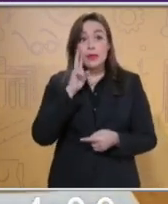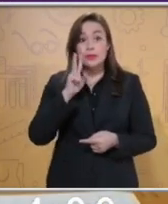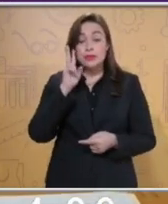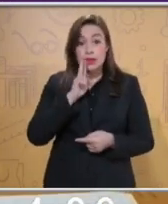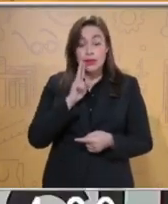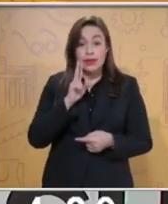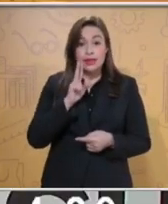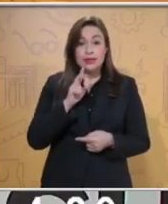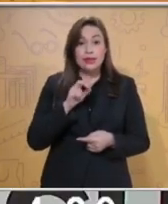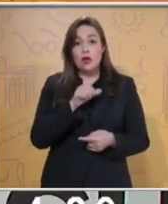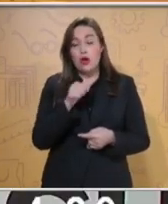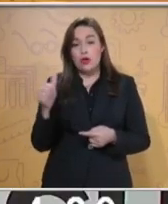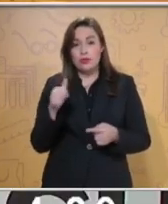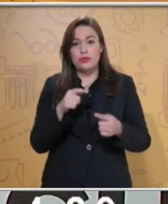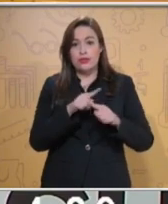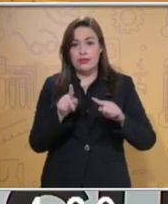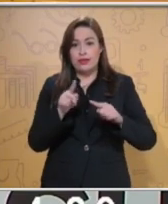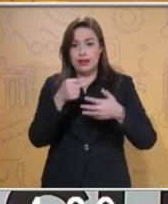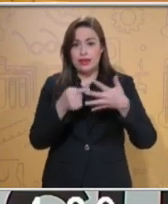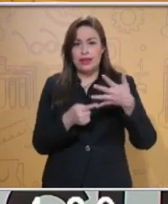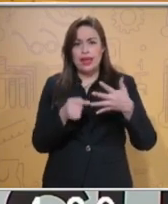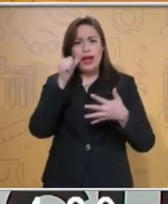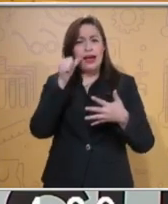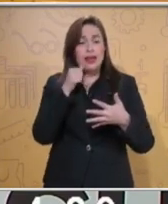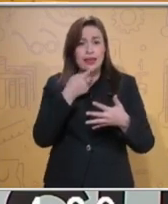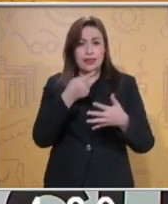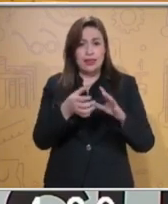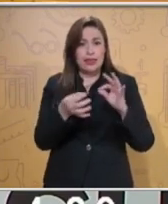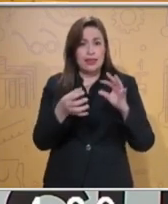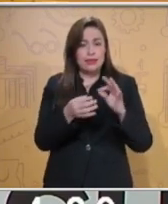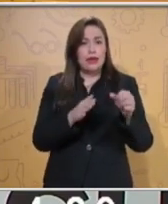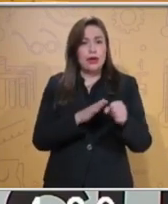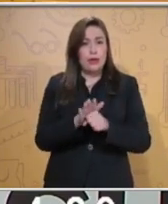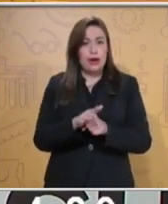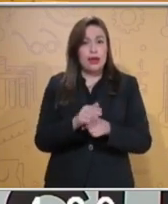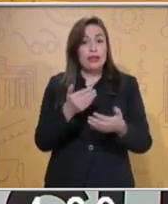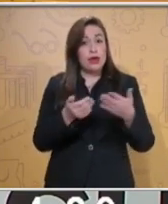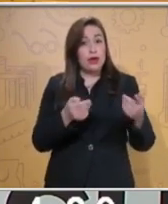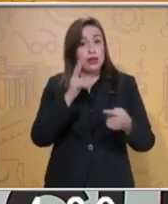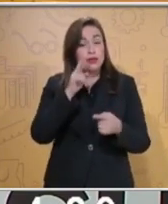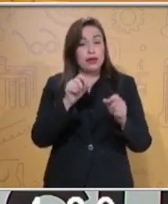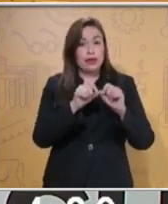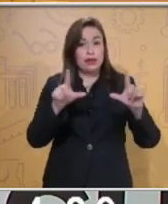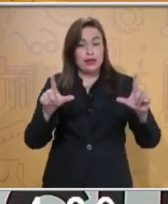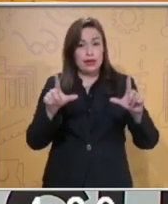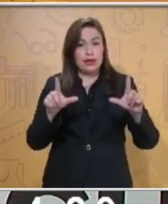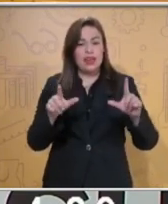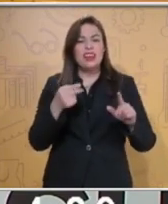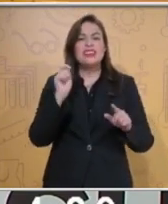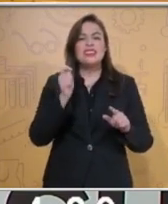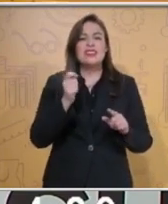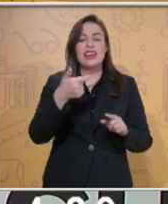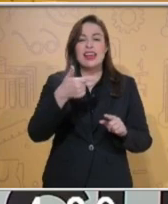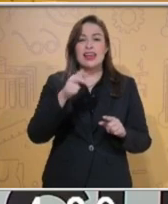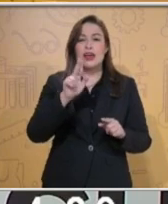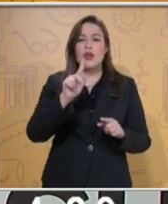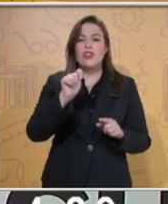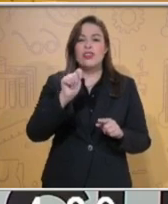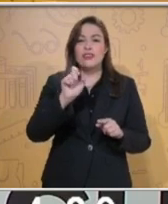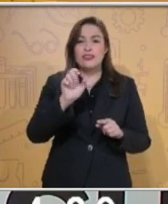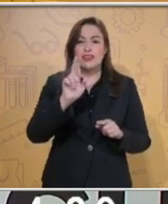I explained you what a gooder is. Now you can see it in the screen, okay? The gooders are